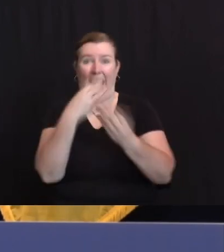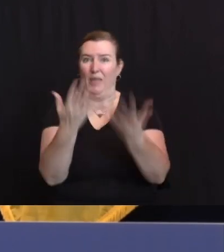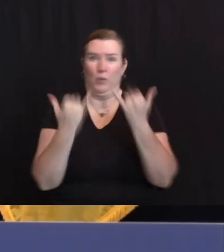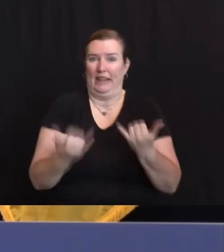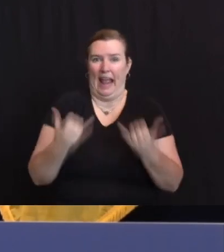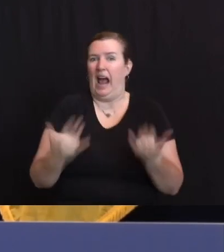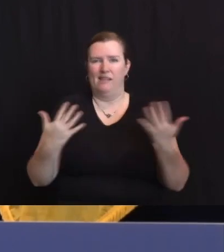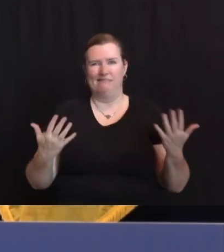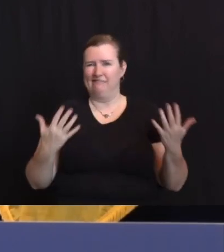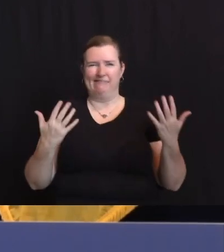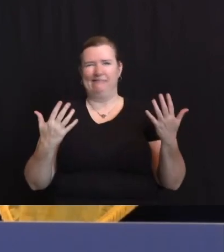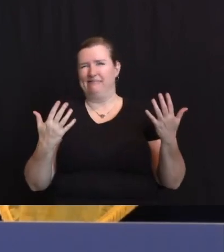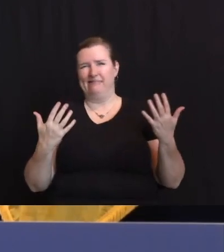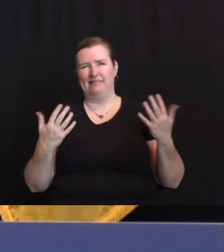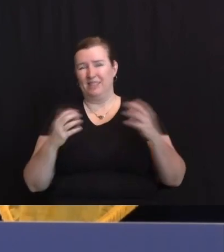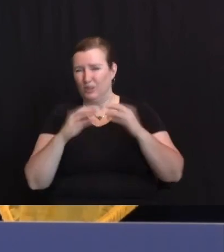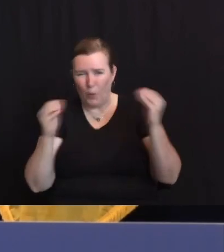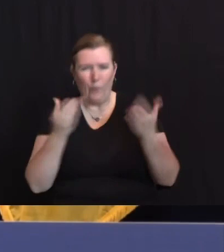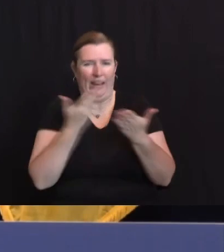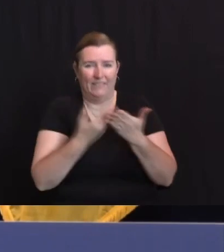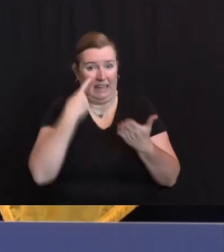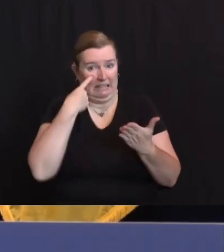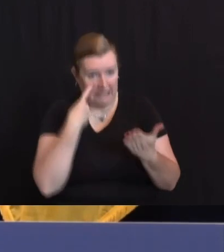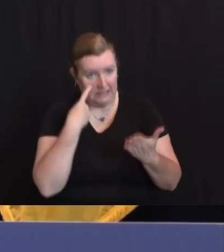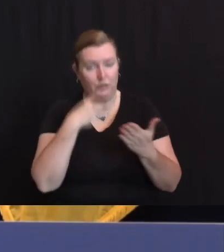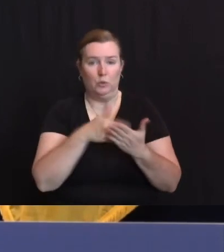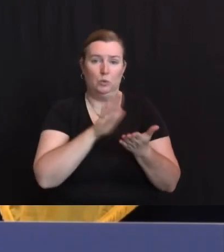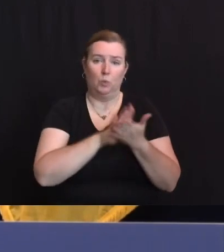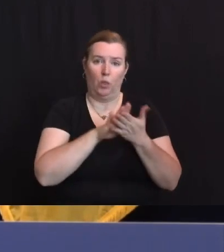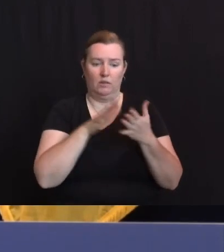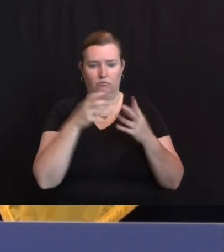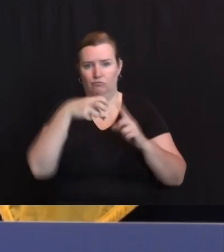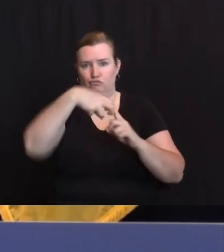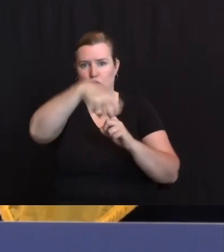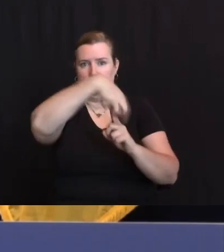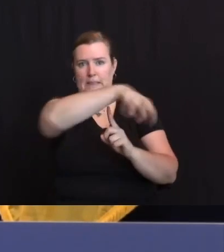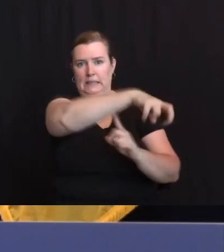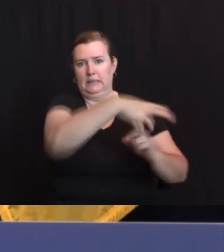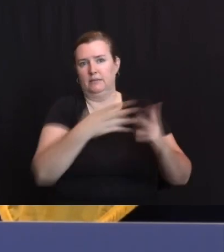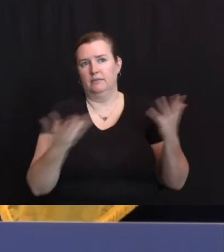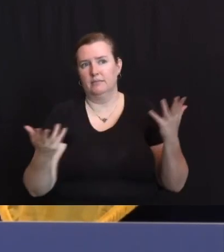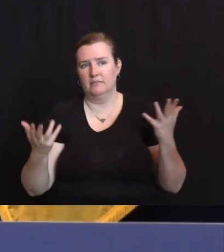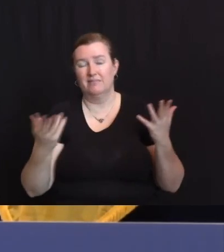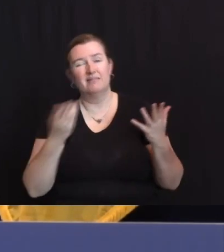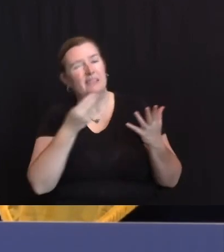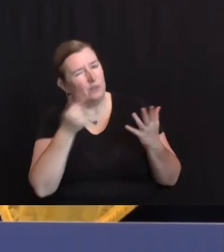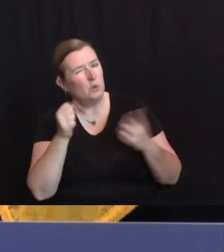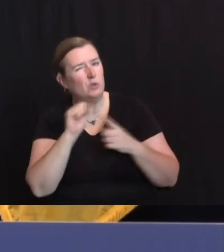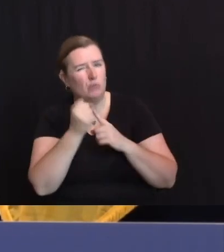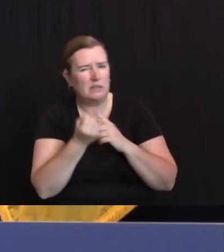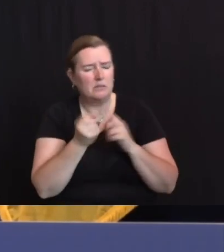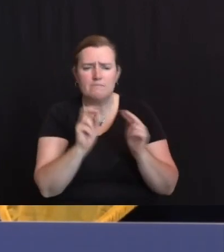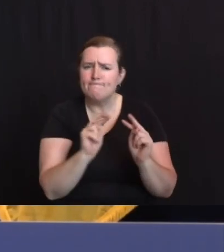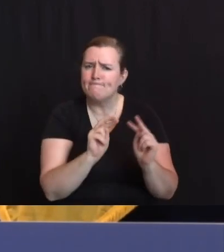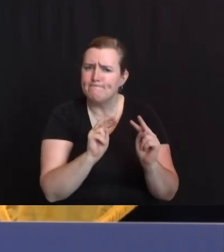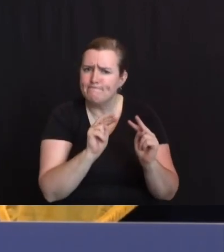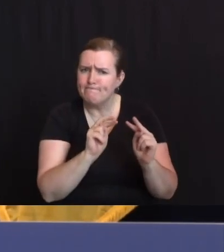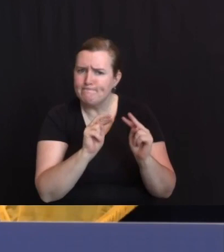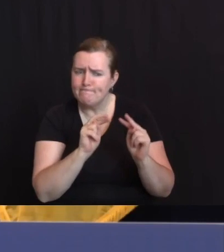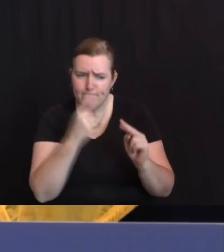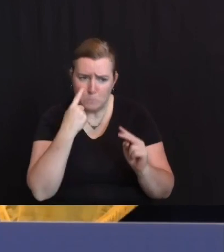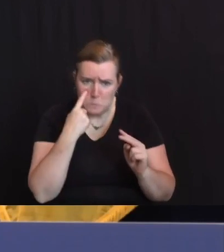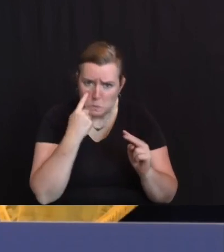no evidence of in-school transmission, but I will say there's a couple of situations that are still being tracked down. And obviously,